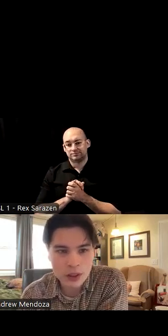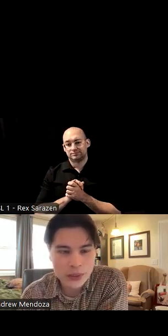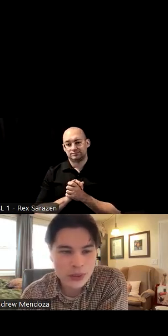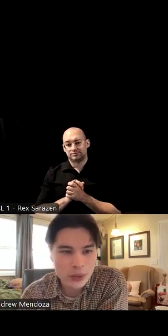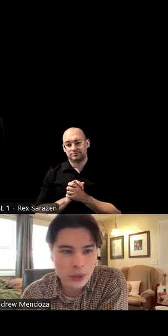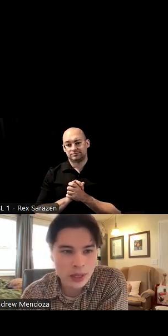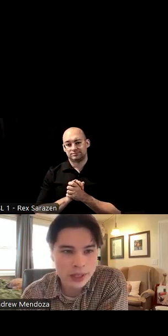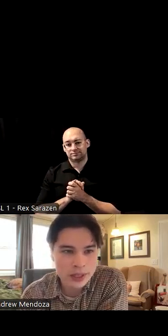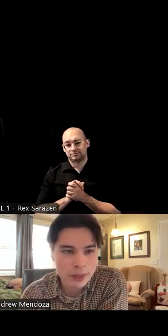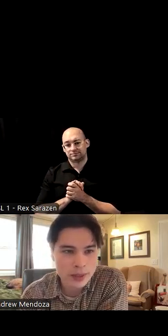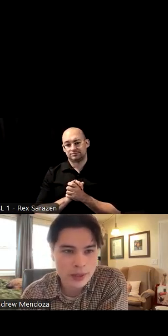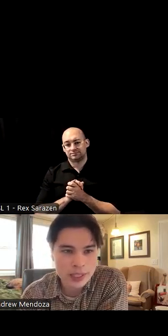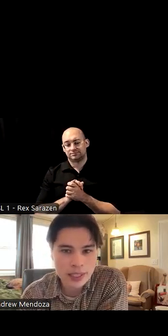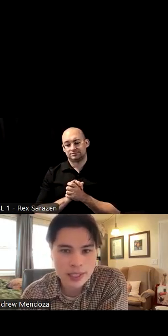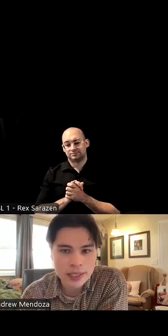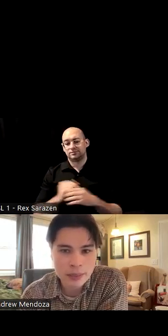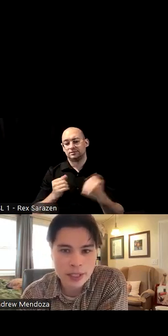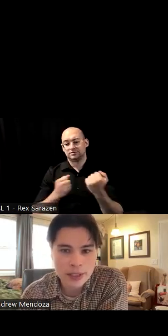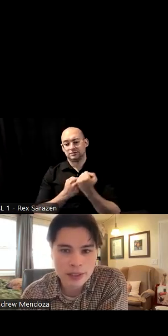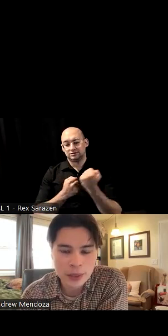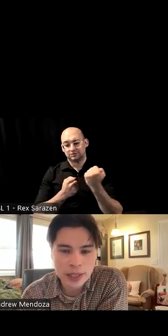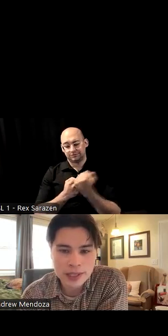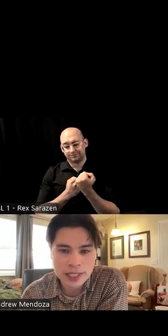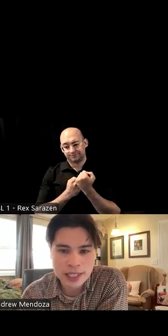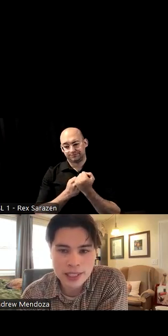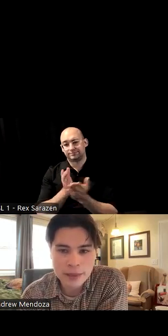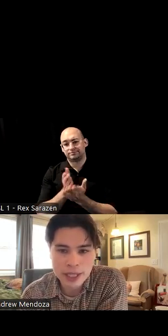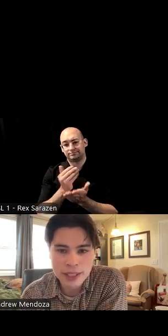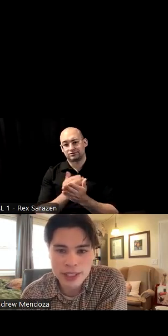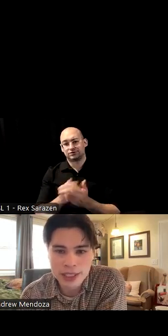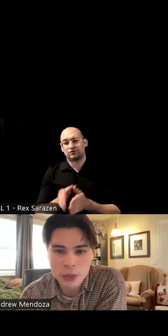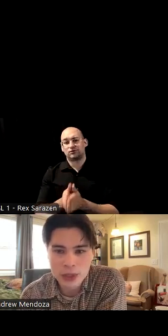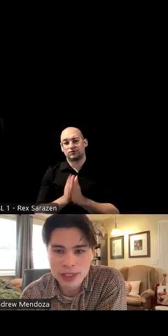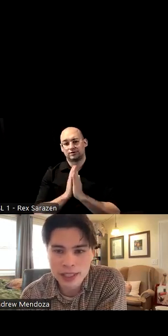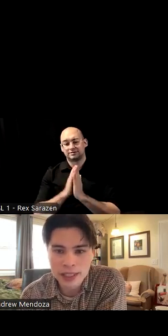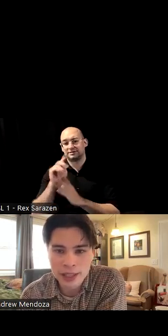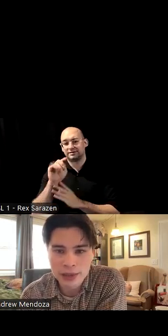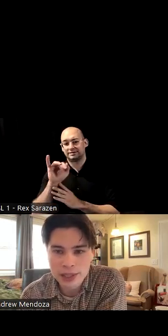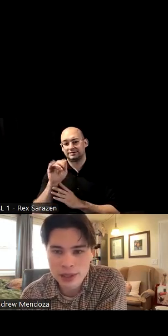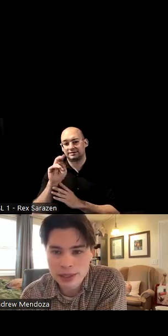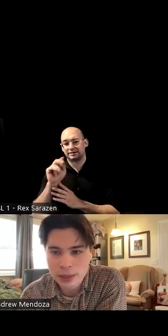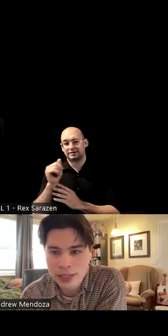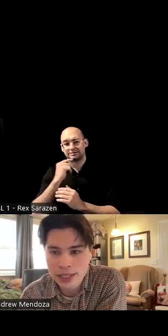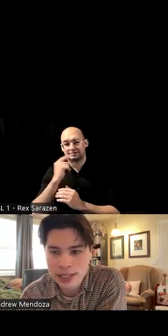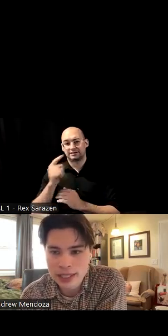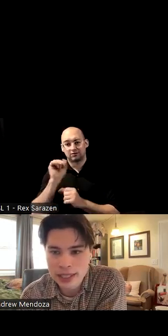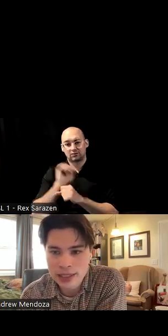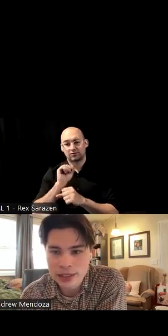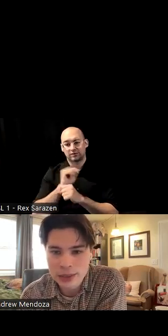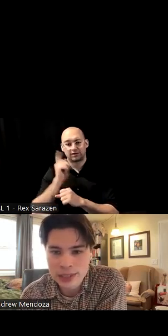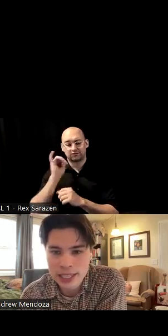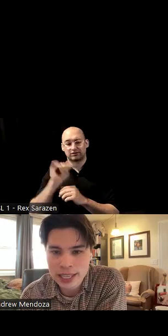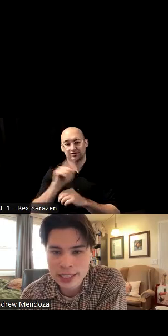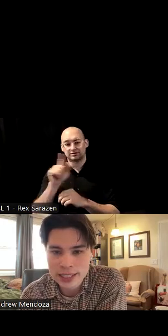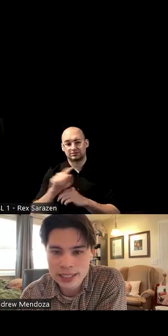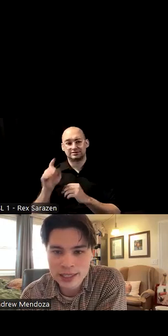So we're also sponsoring this budget request. Tina did mention the work that the California Alzheimer's Disease